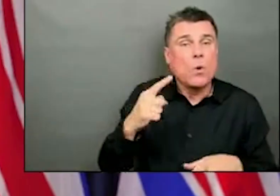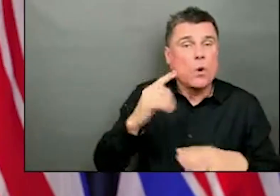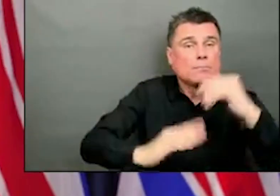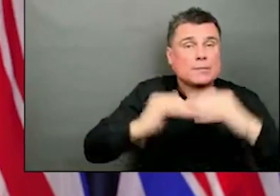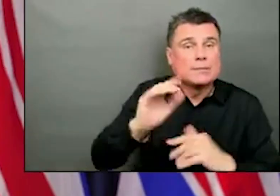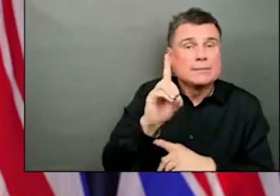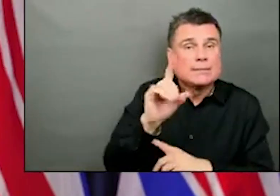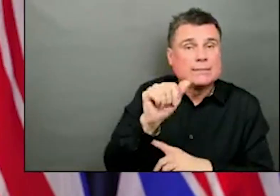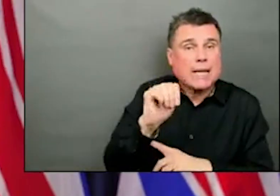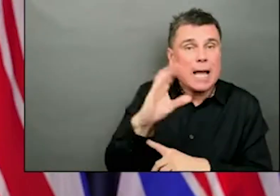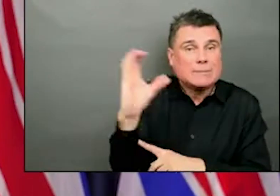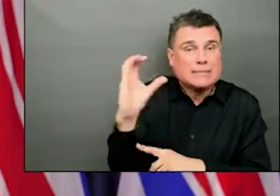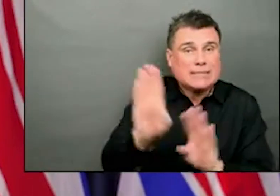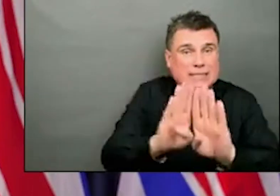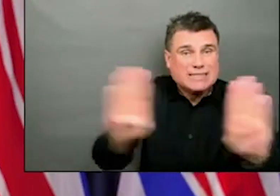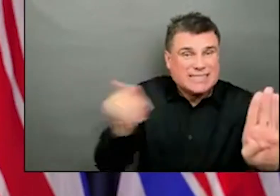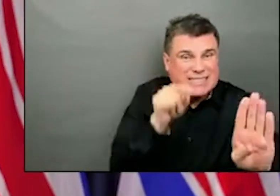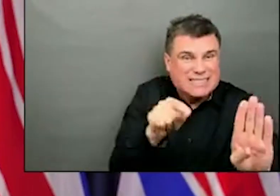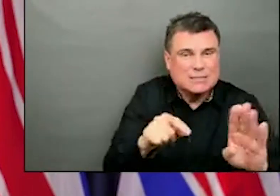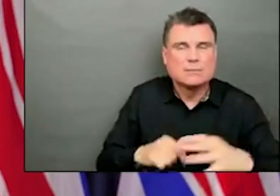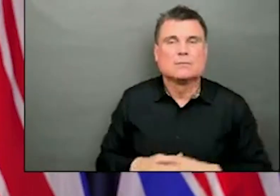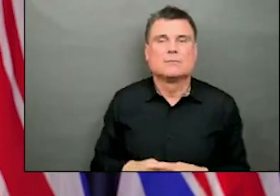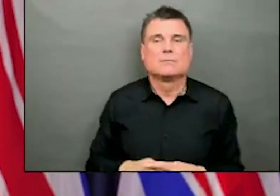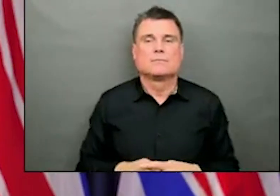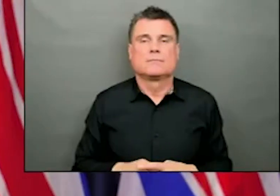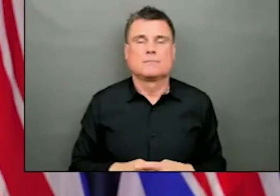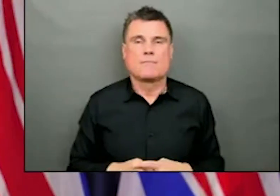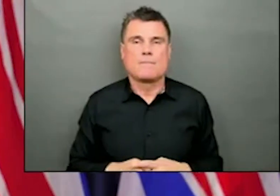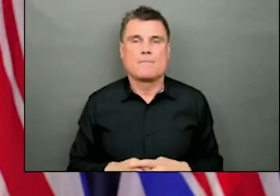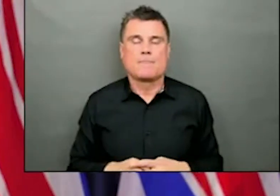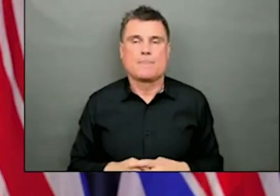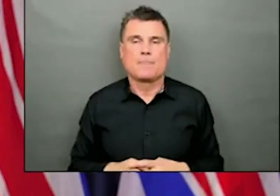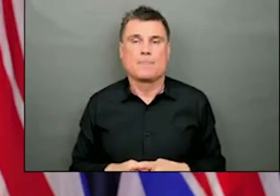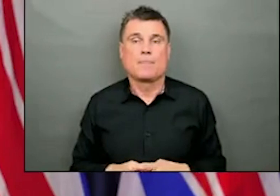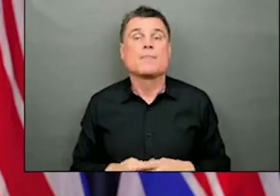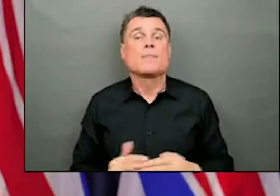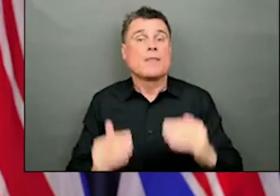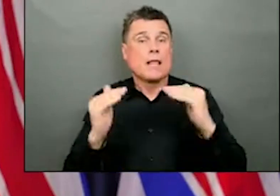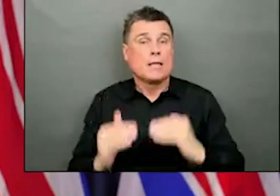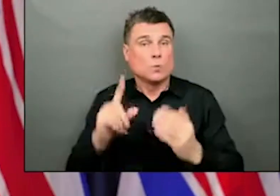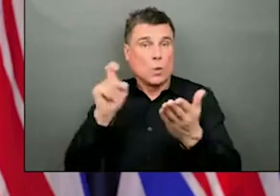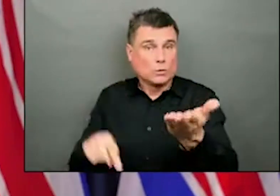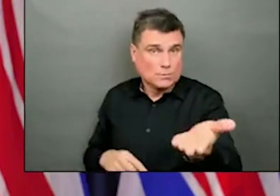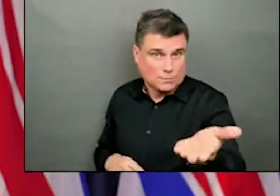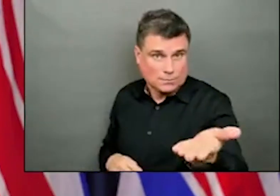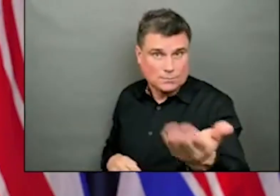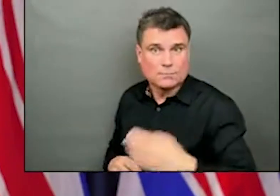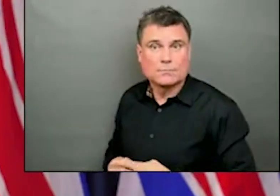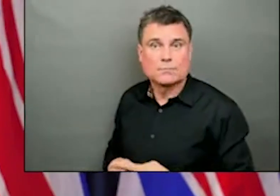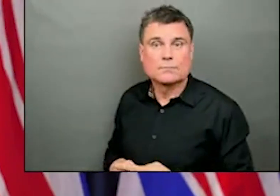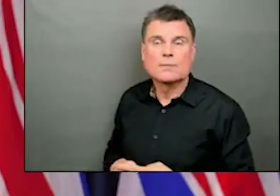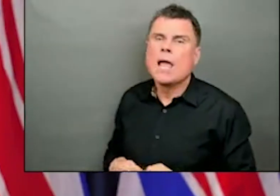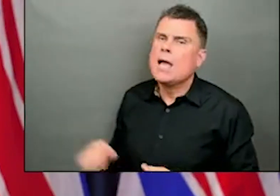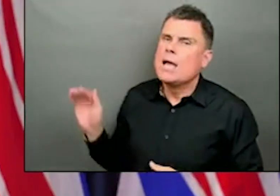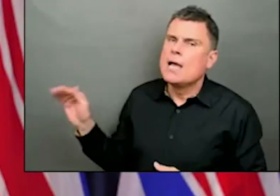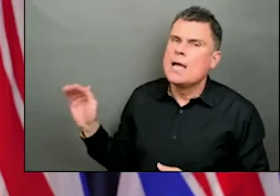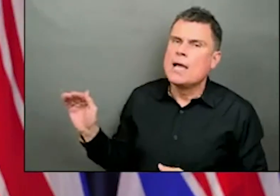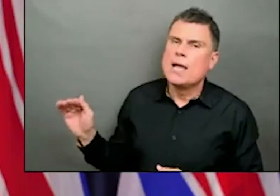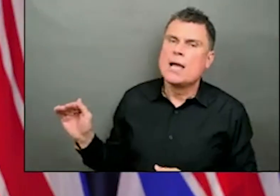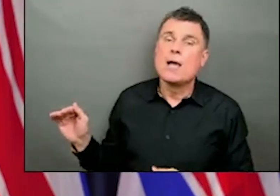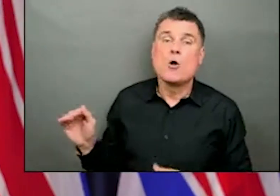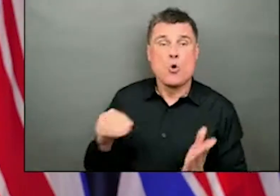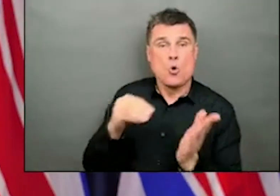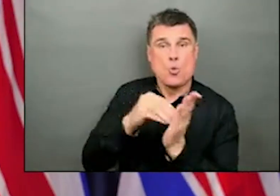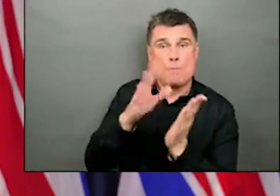Good day, Premier. The Millburn Report, page 19. We find it important to note that the risk